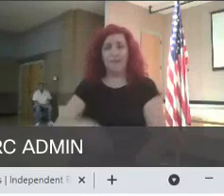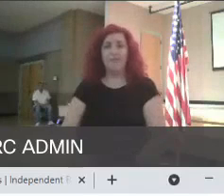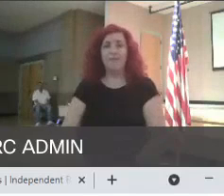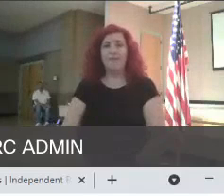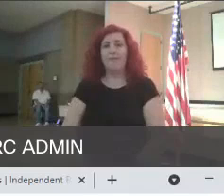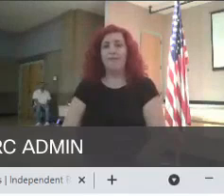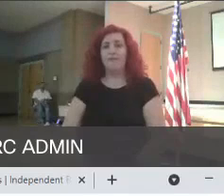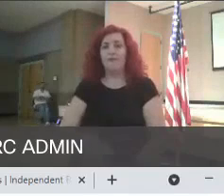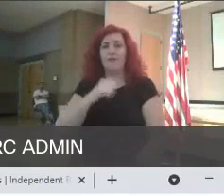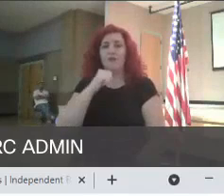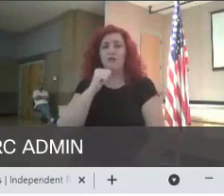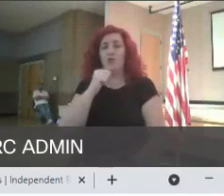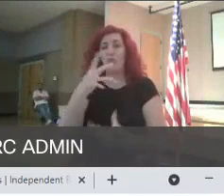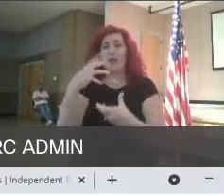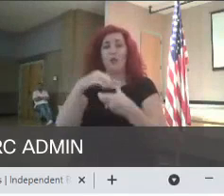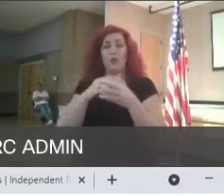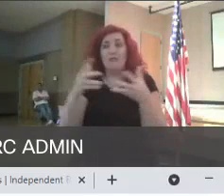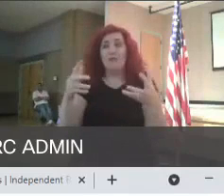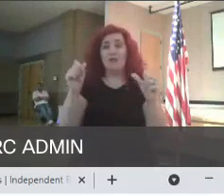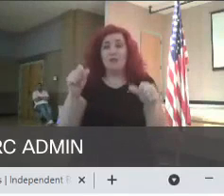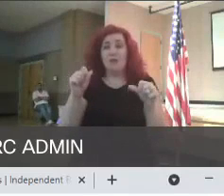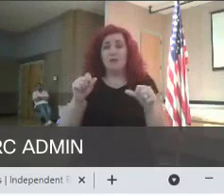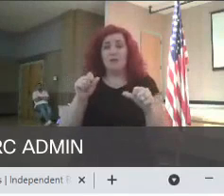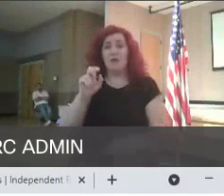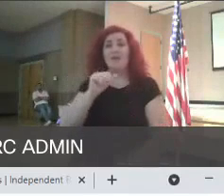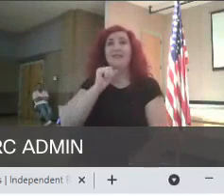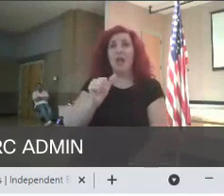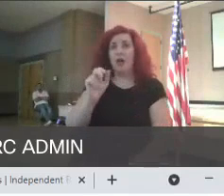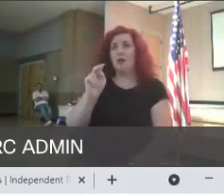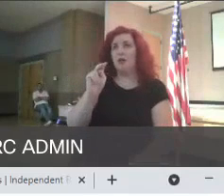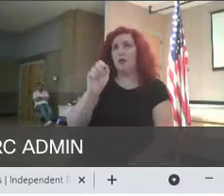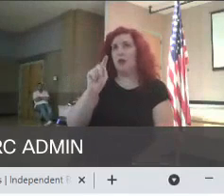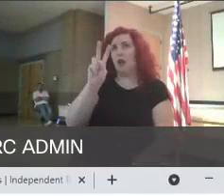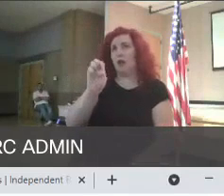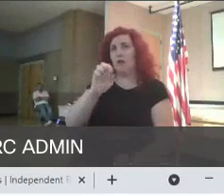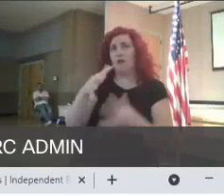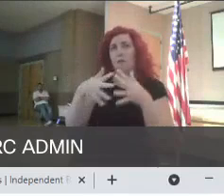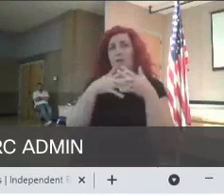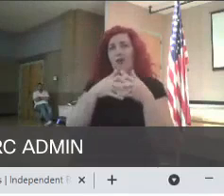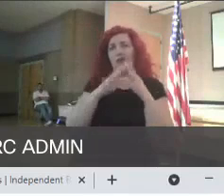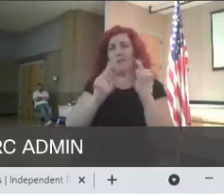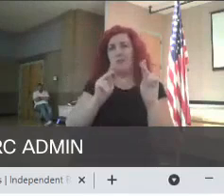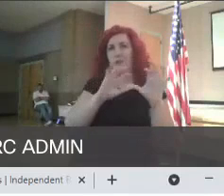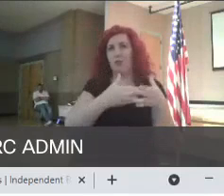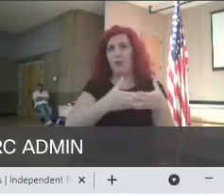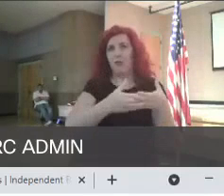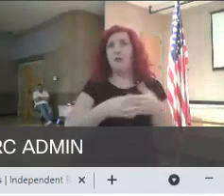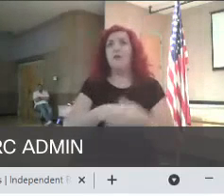out as much as possible the non-Native American population. Ensure that